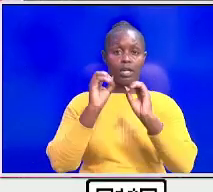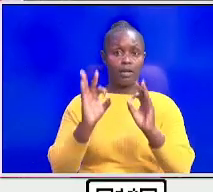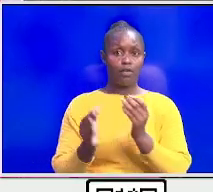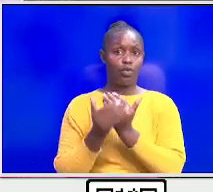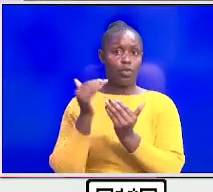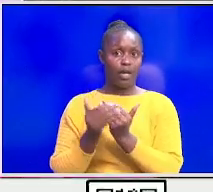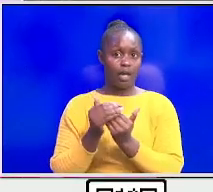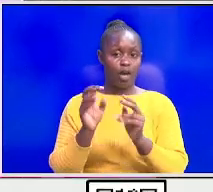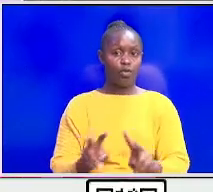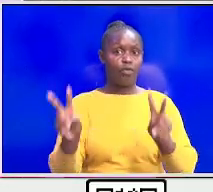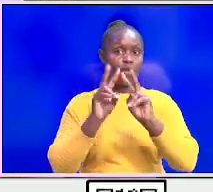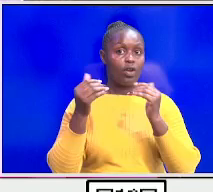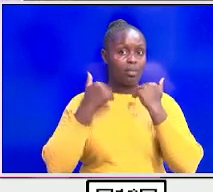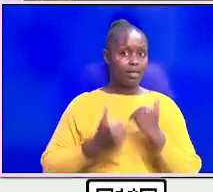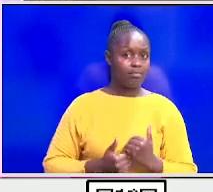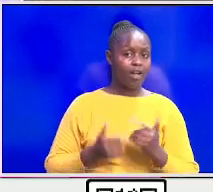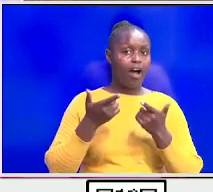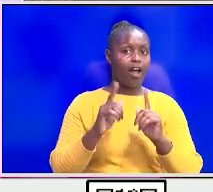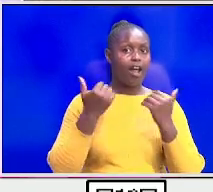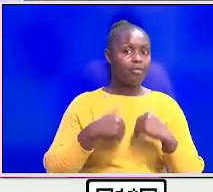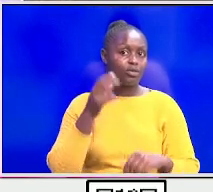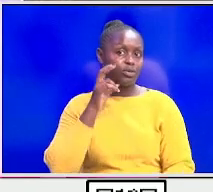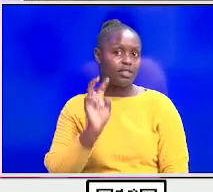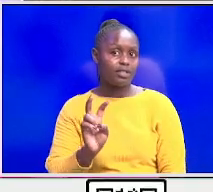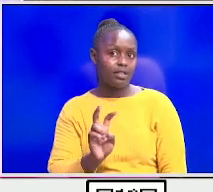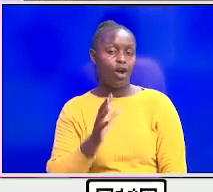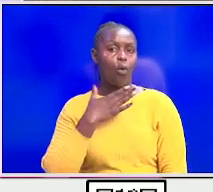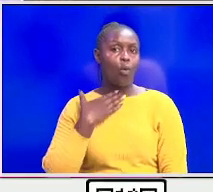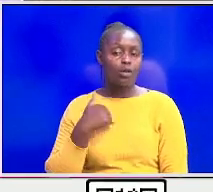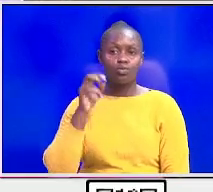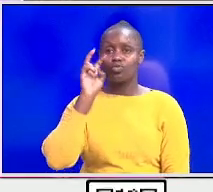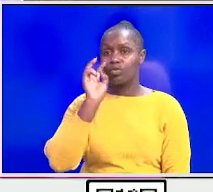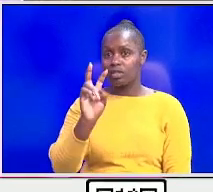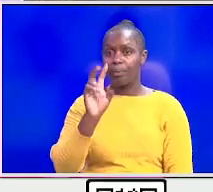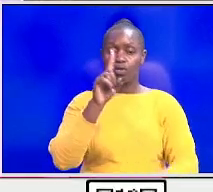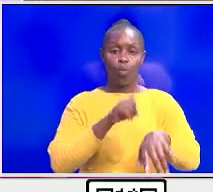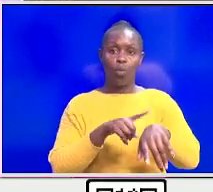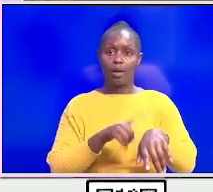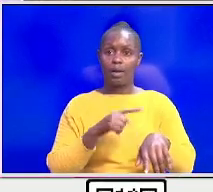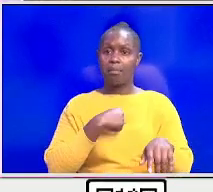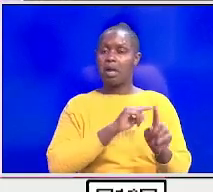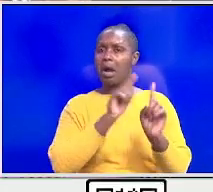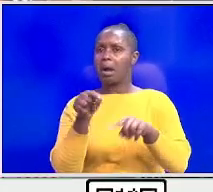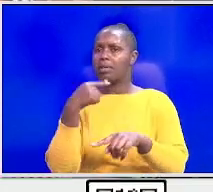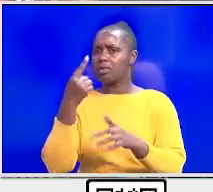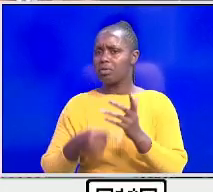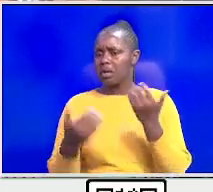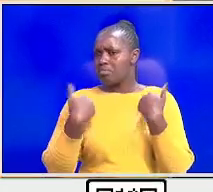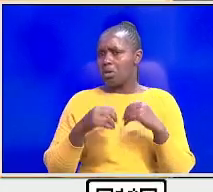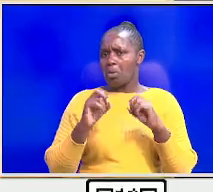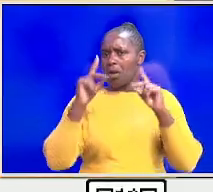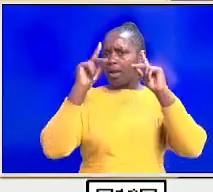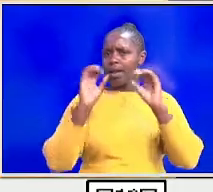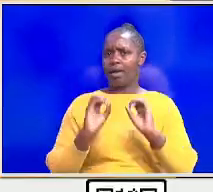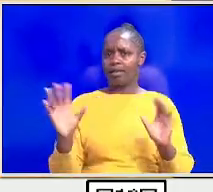you value me, let me see it. You know, let it be seen when I come up and say, I'm not okay. Now